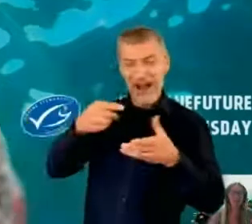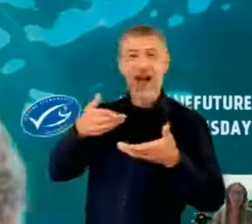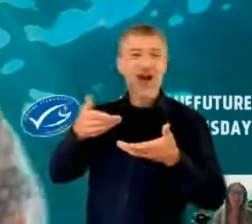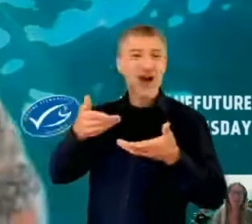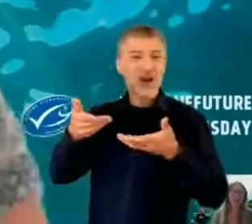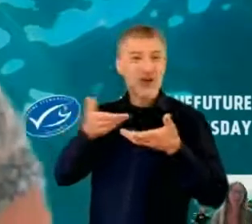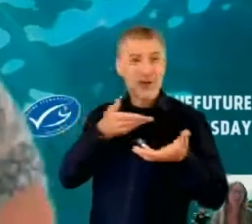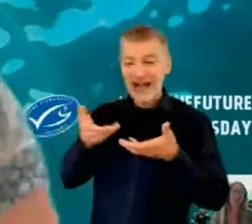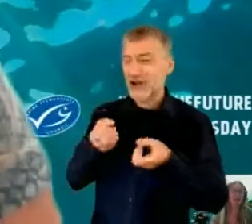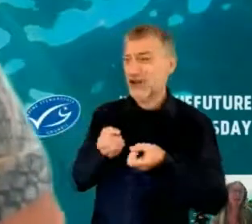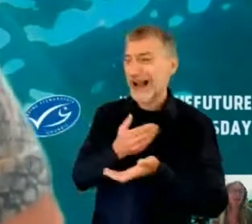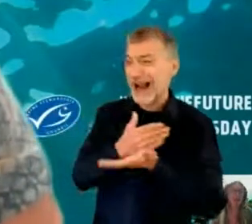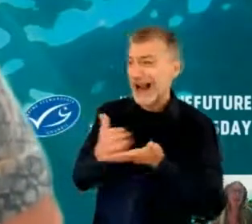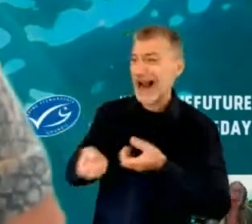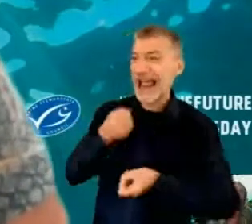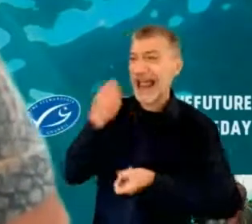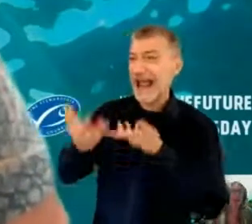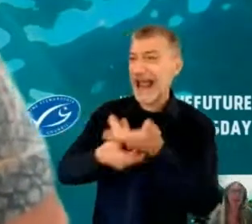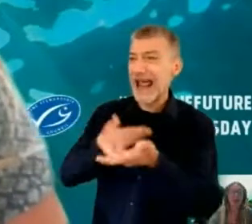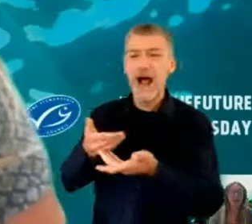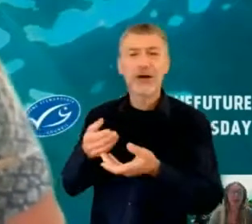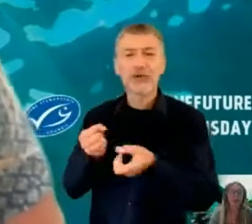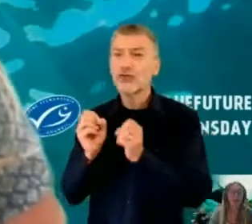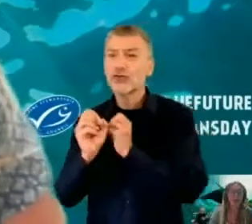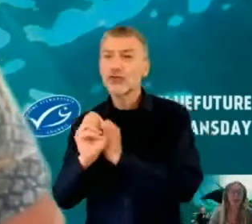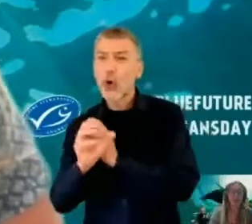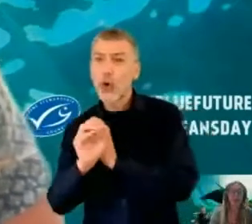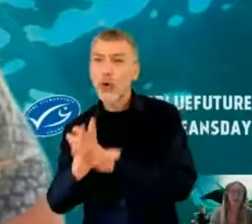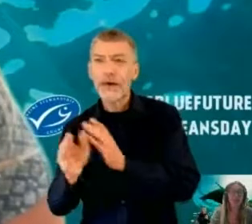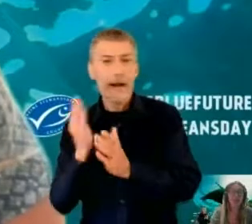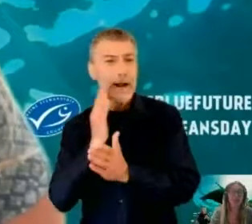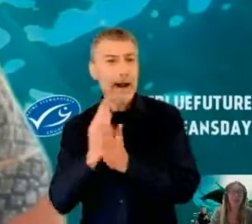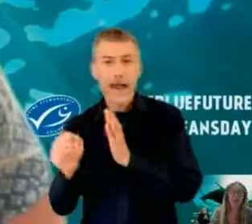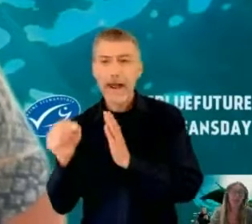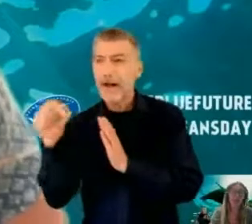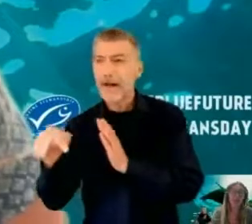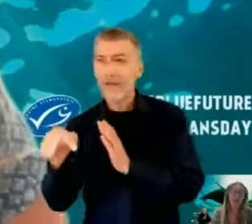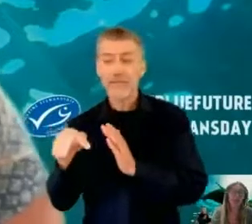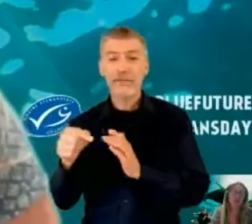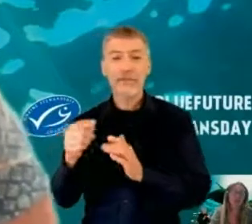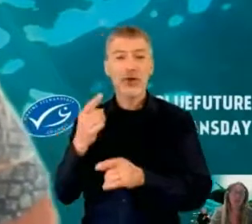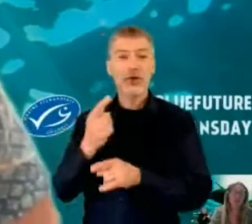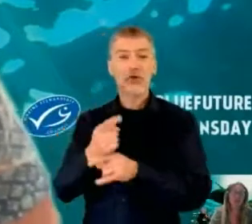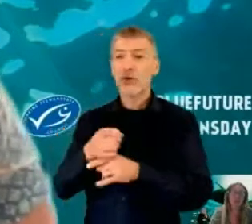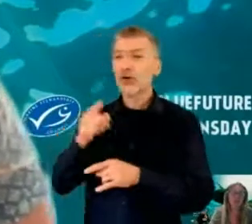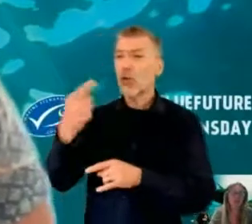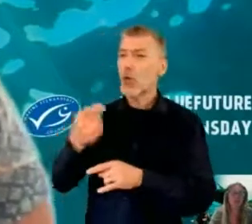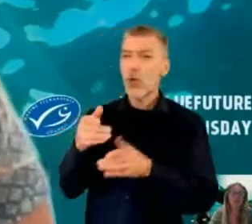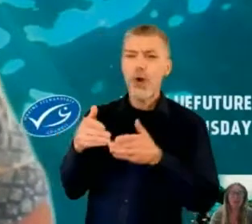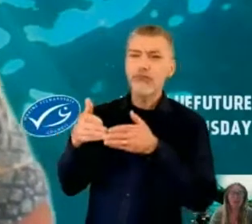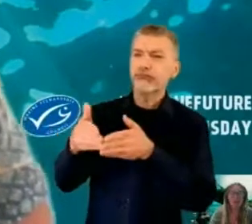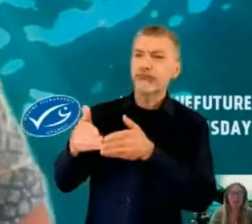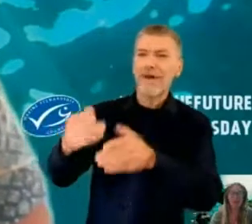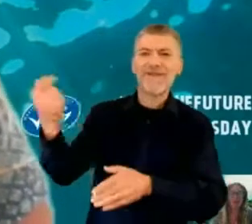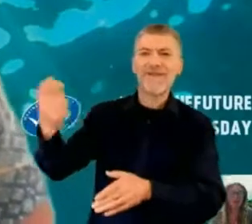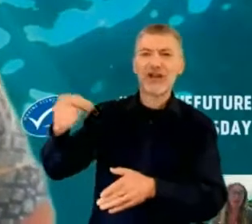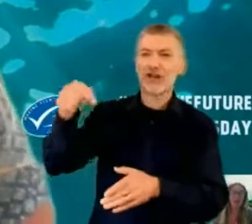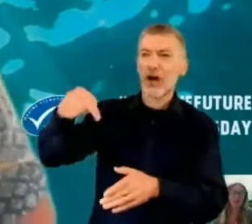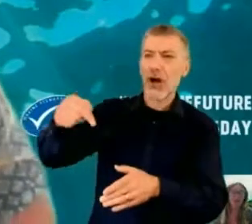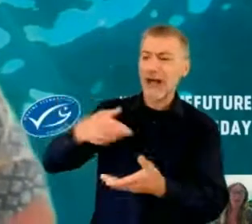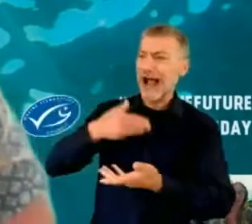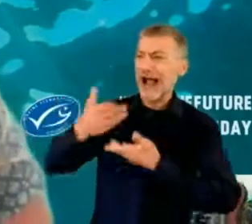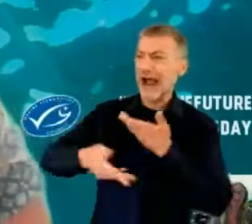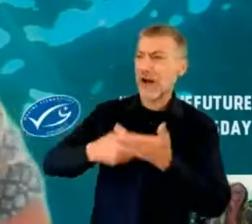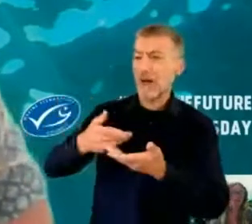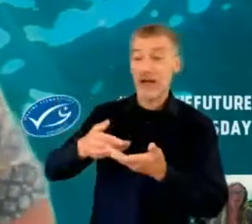to tell our stories better. So talking to fishers and writing stories on maybe how they've improved their